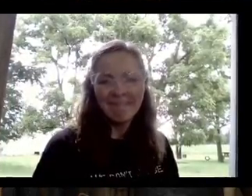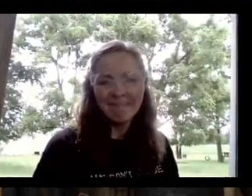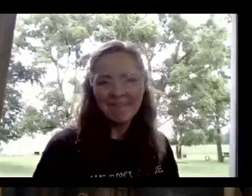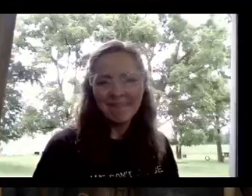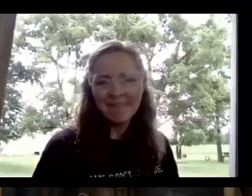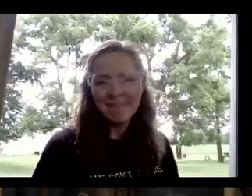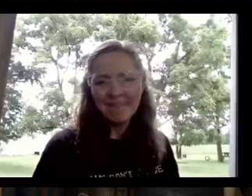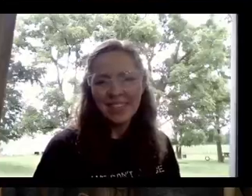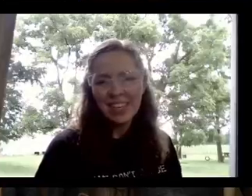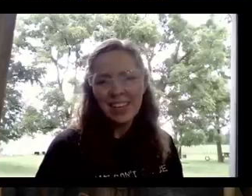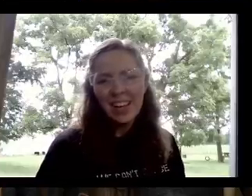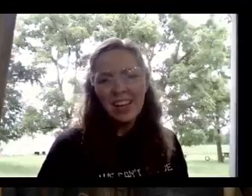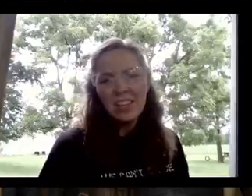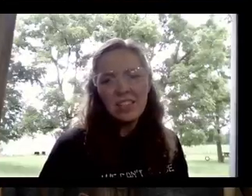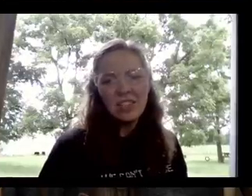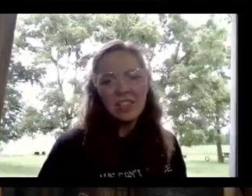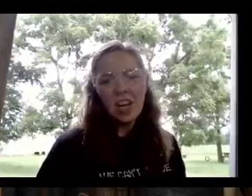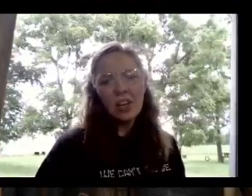hand clap.